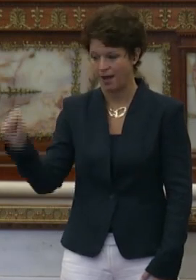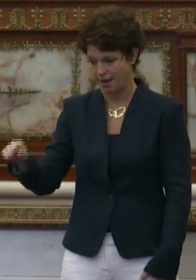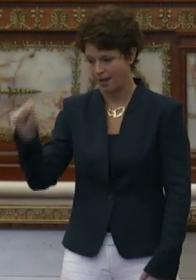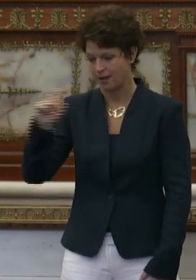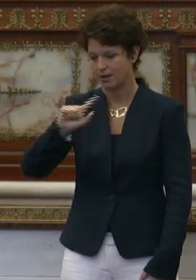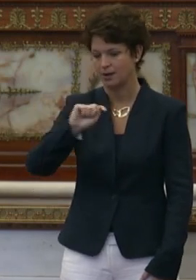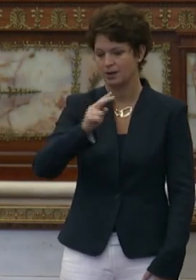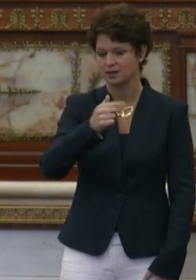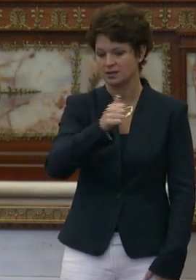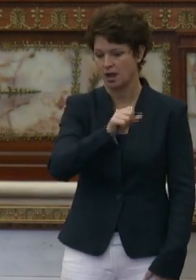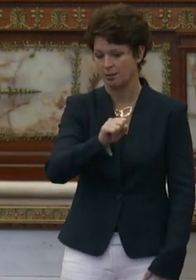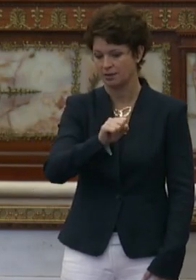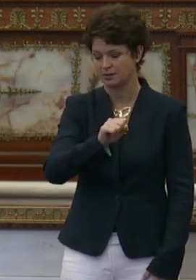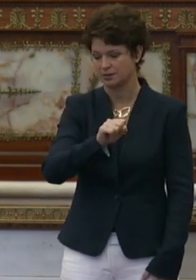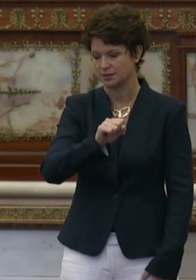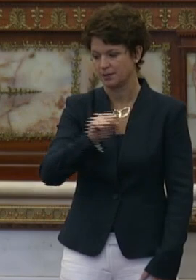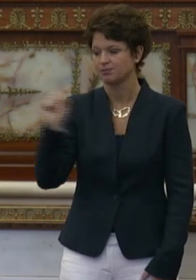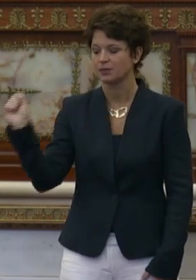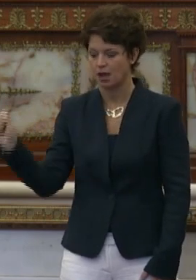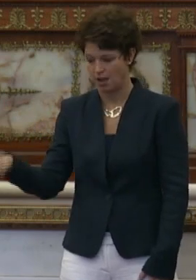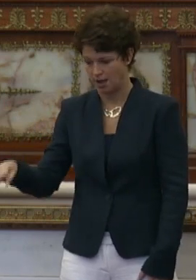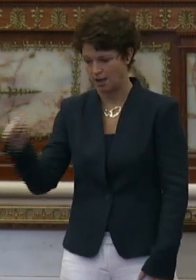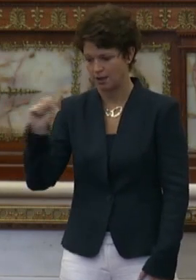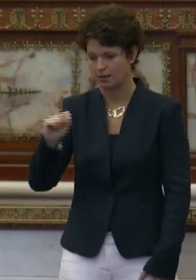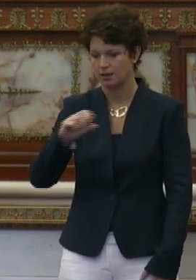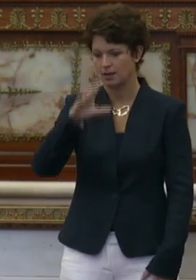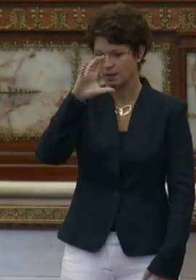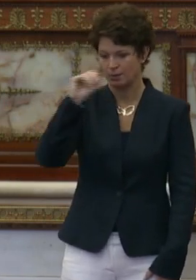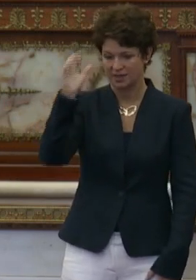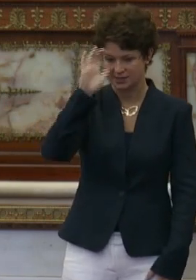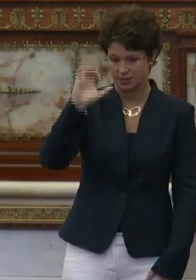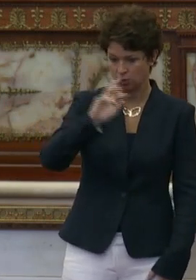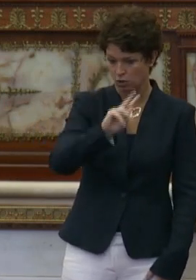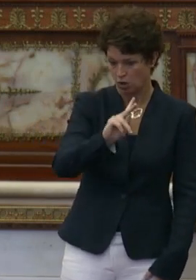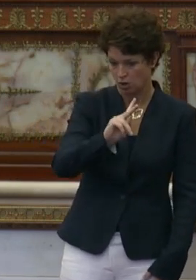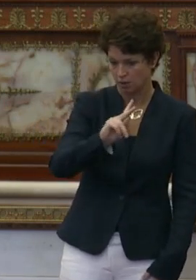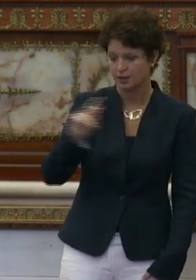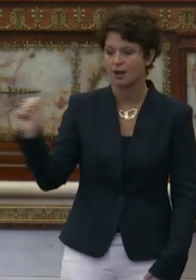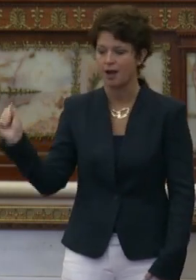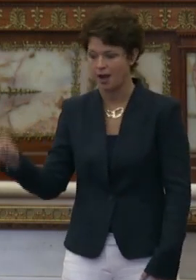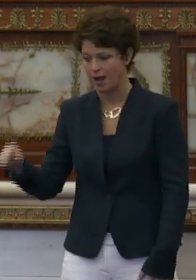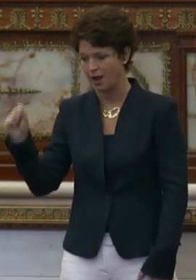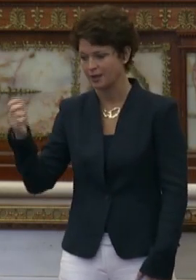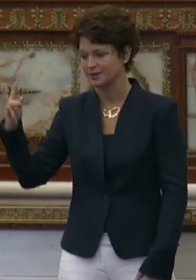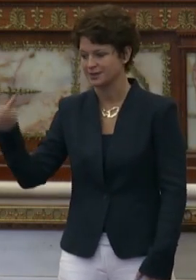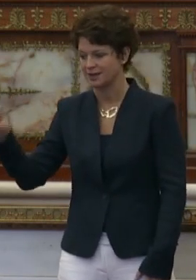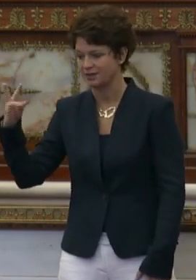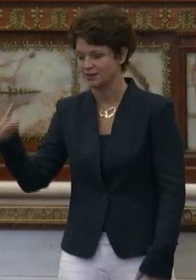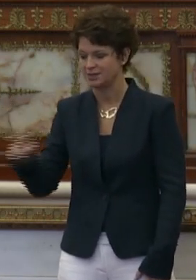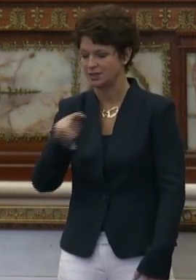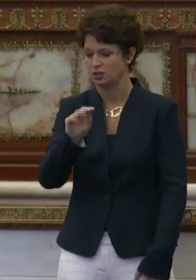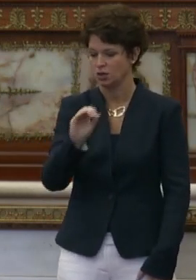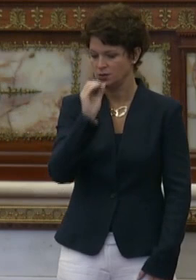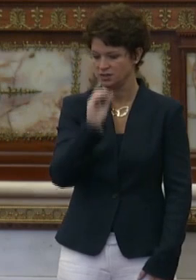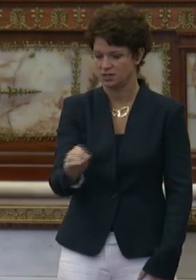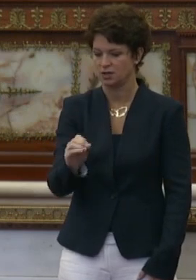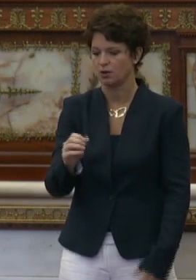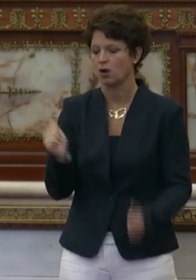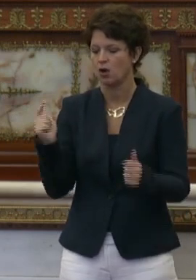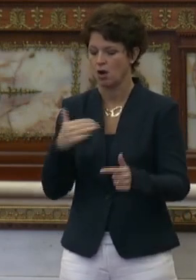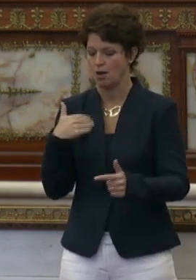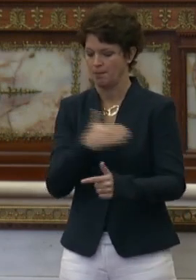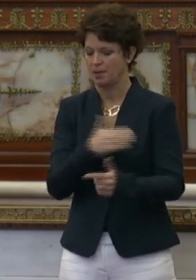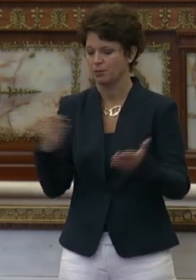Aye. Councilman Thomas. Aye. Council President Clark. Aye. The ayes are 17 and nays are 0. Majority of all